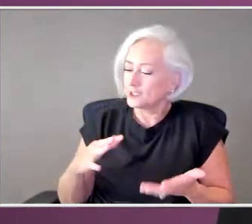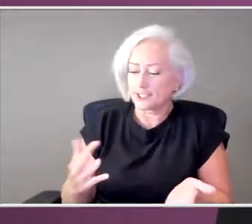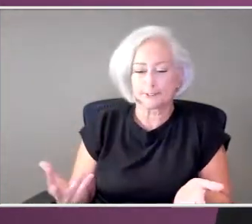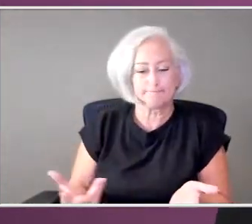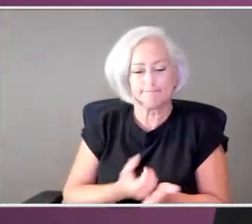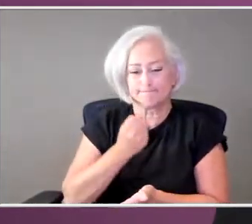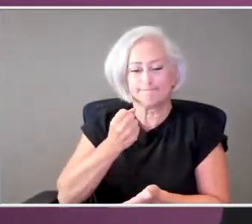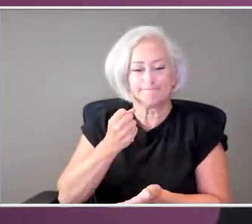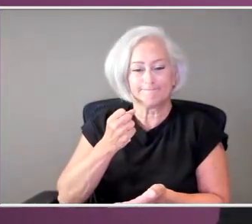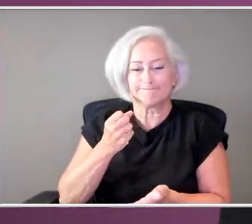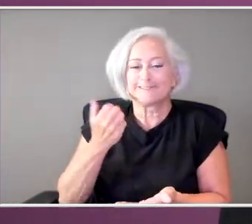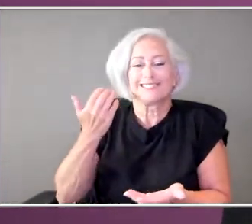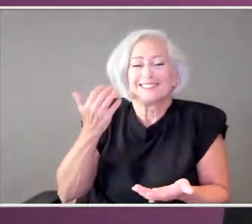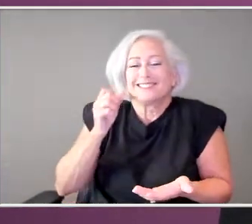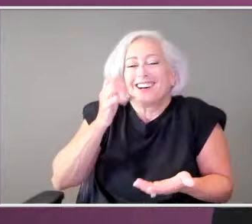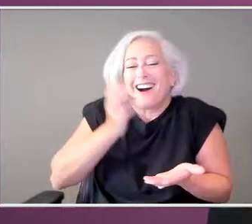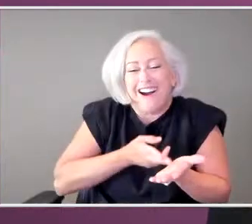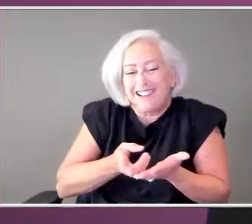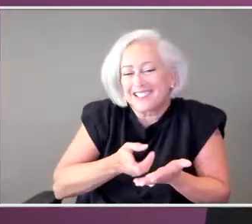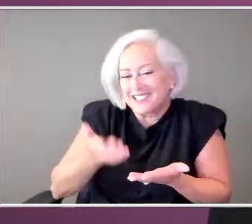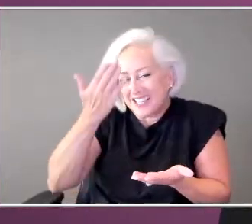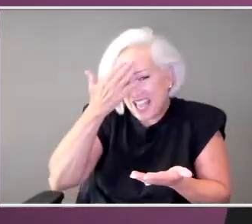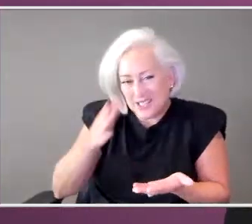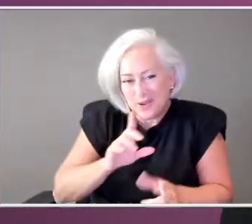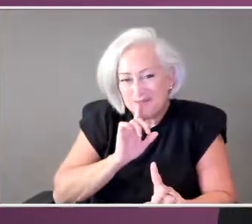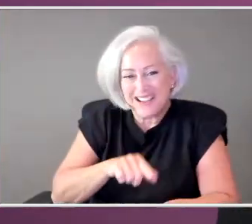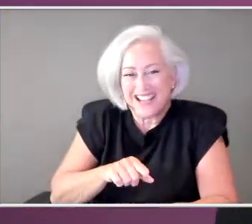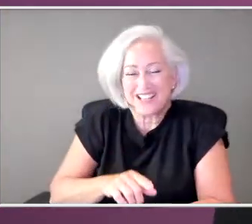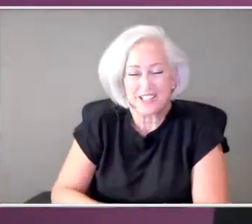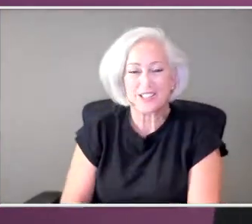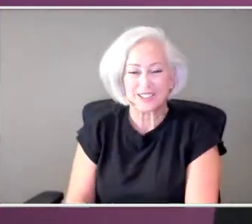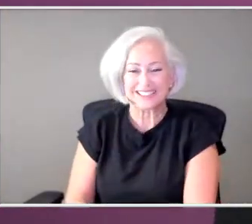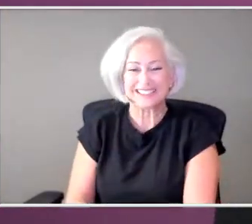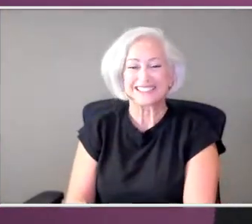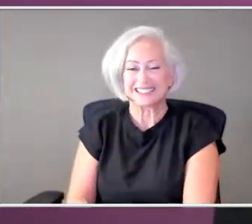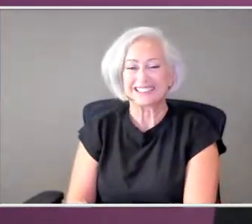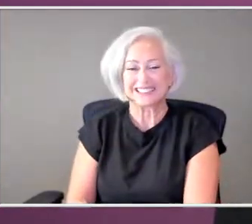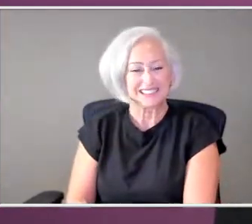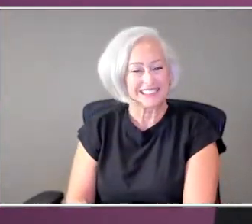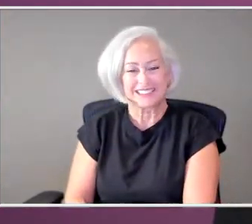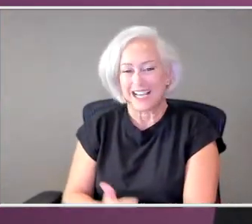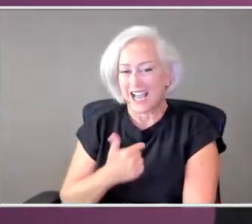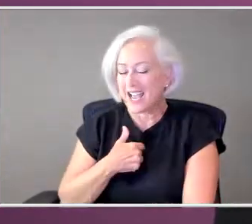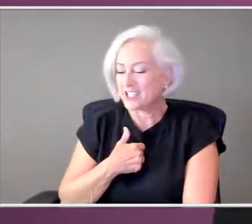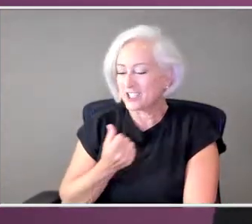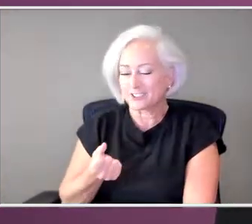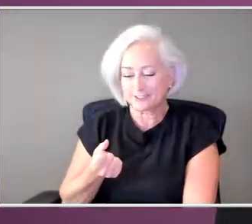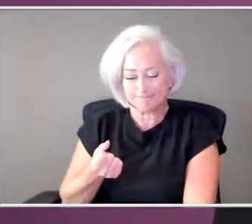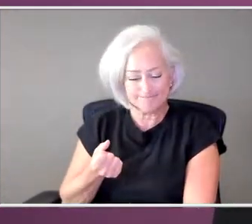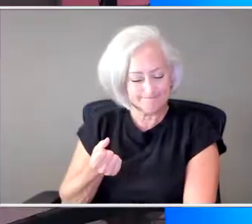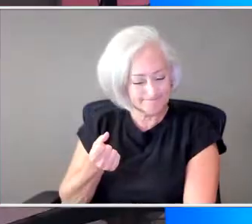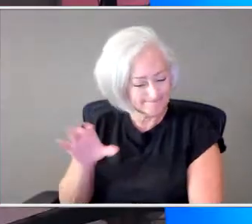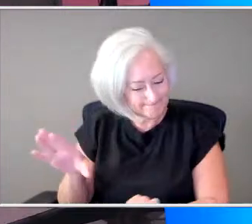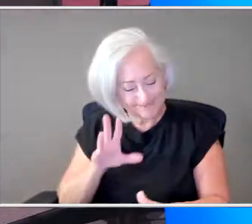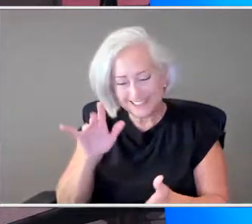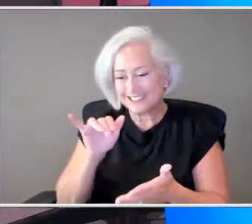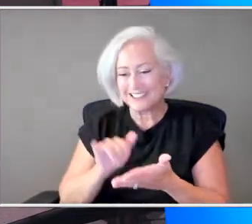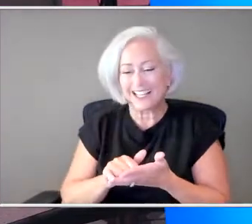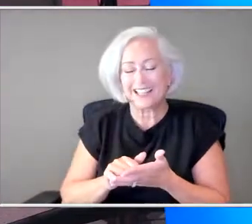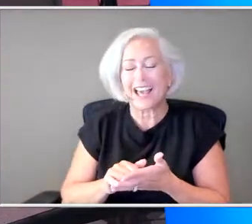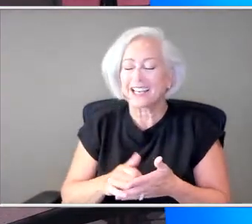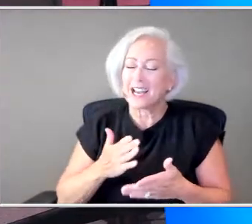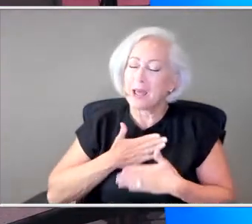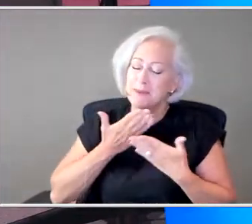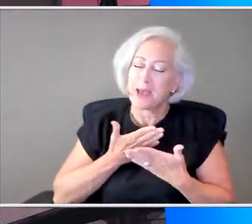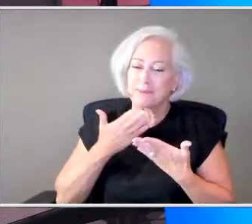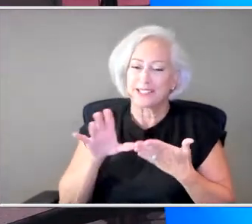don't know, honestly, the answer to that question, but I just got it, and I just did it, and I am so thankful I did. Yes, exactly. It's the